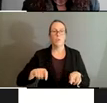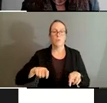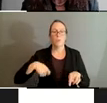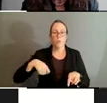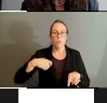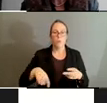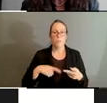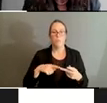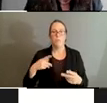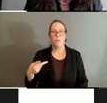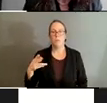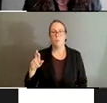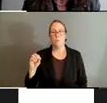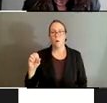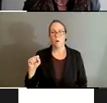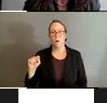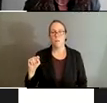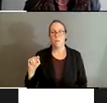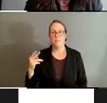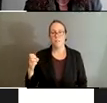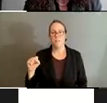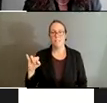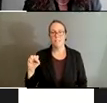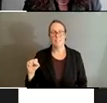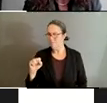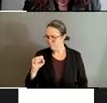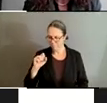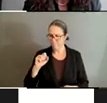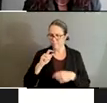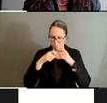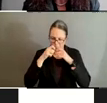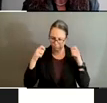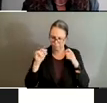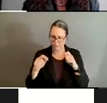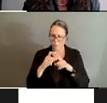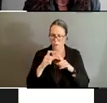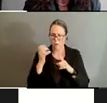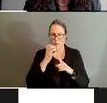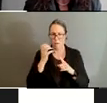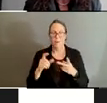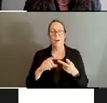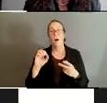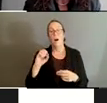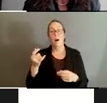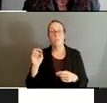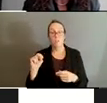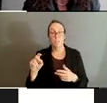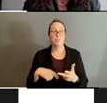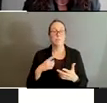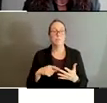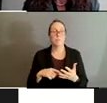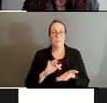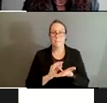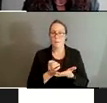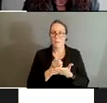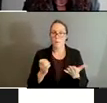prosthesis, that did not want to roll off my tongue very well this afternoon, oxygen or respiratory equipment, medical equipment